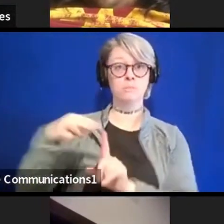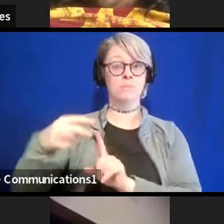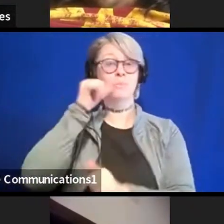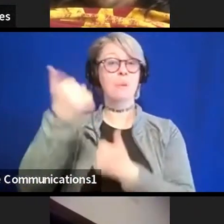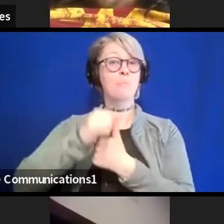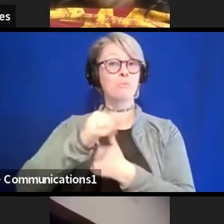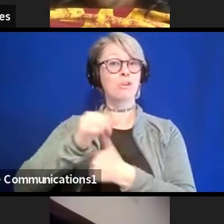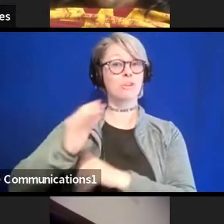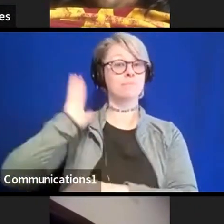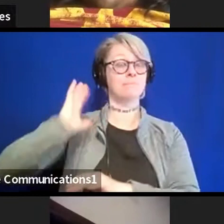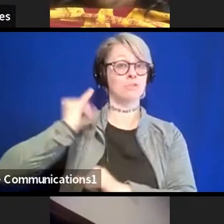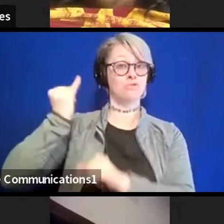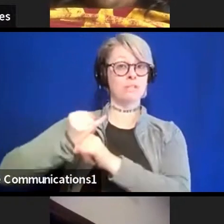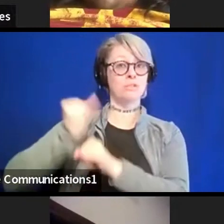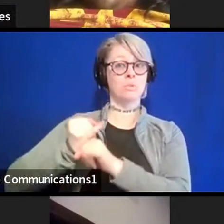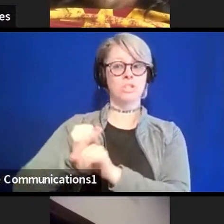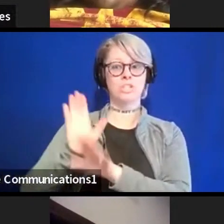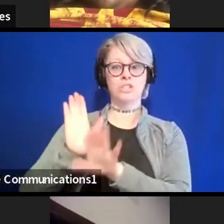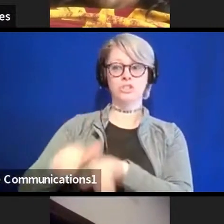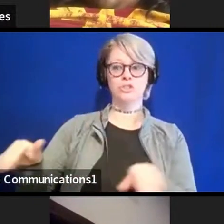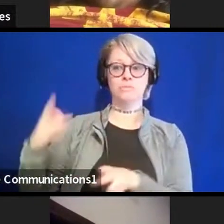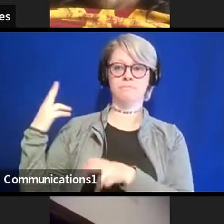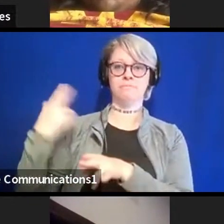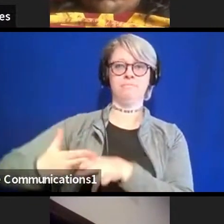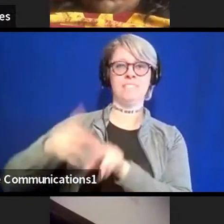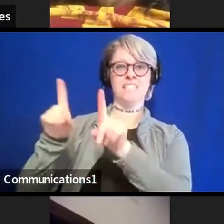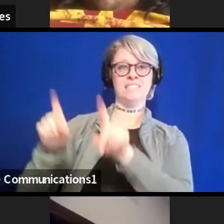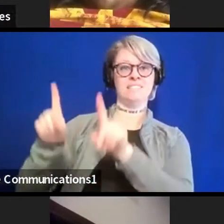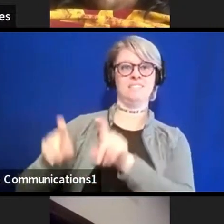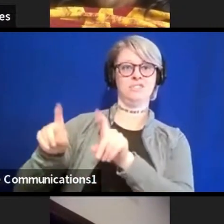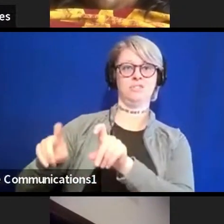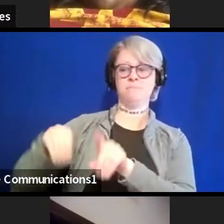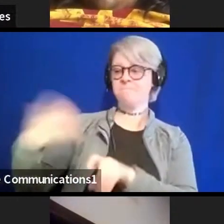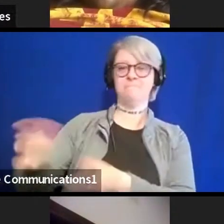children there were testers. Like they would drug them up with